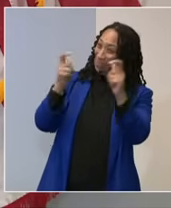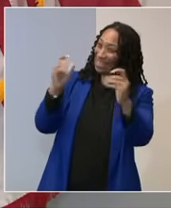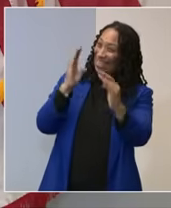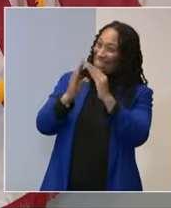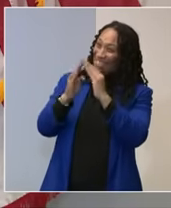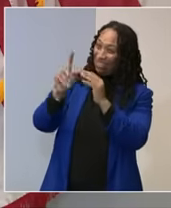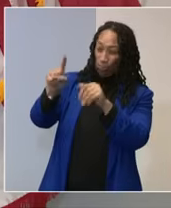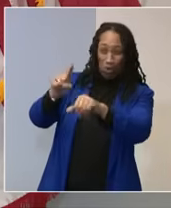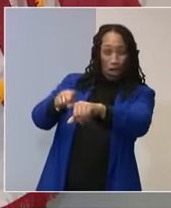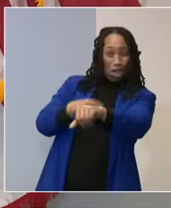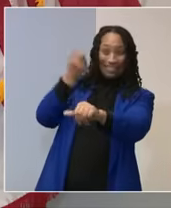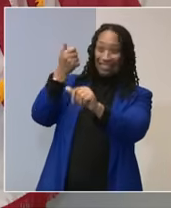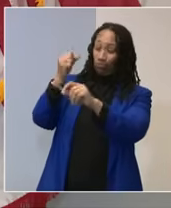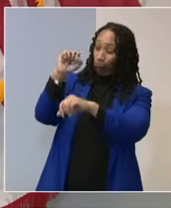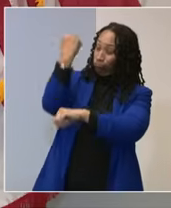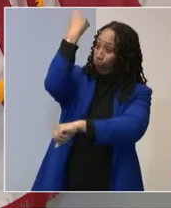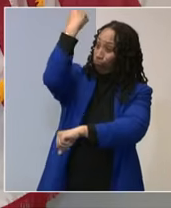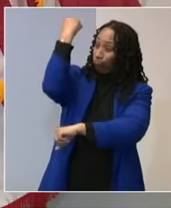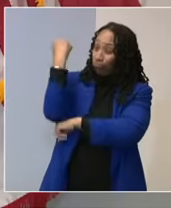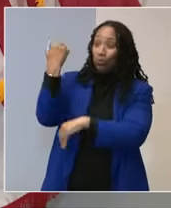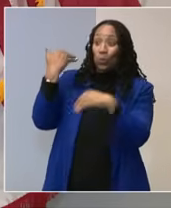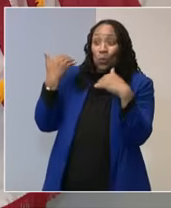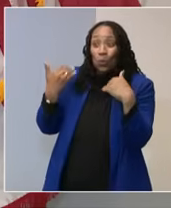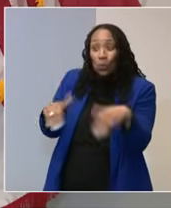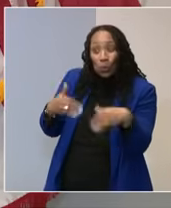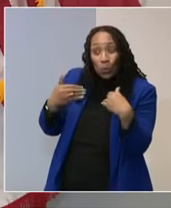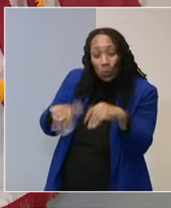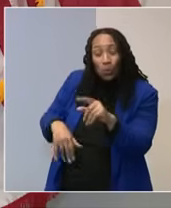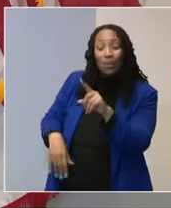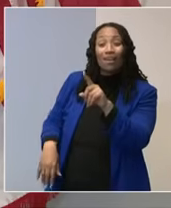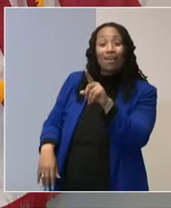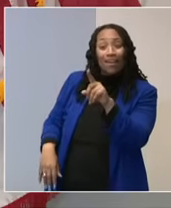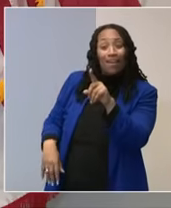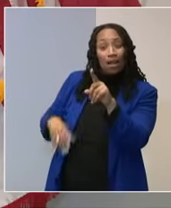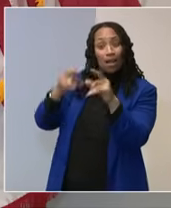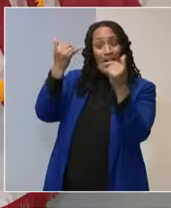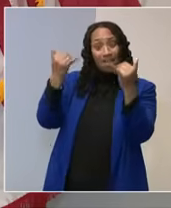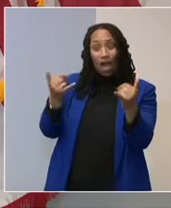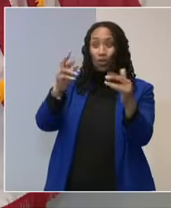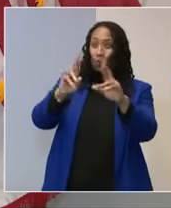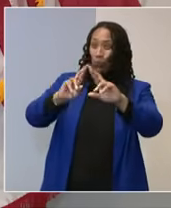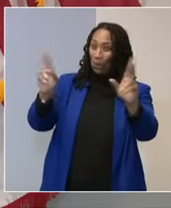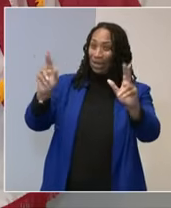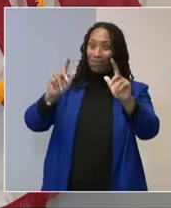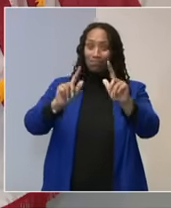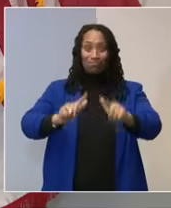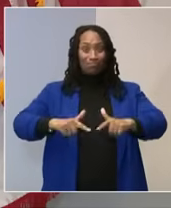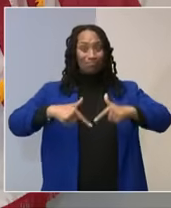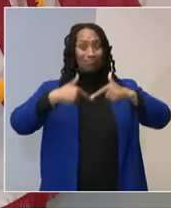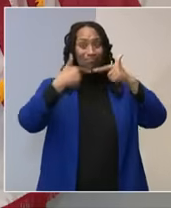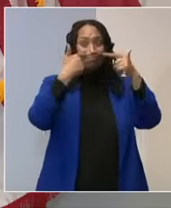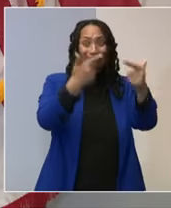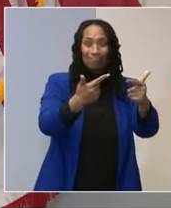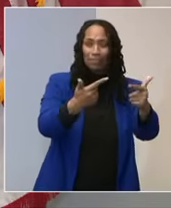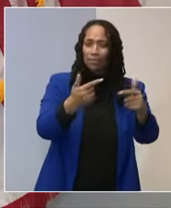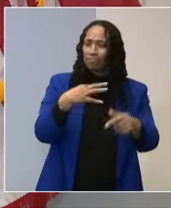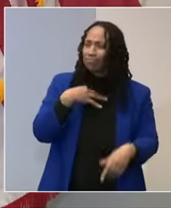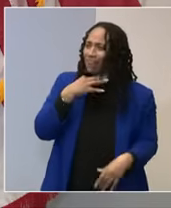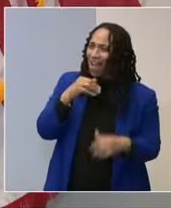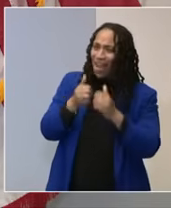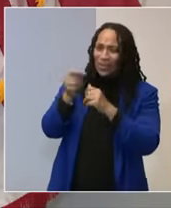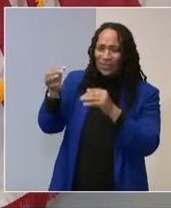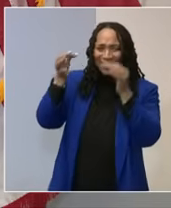us a little bit about that decision? Was it a singular moment? Was it cumulative? And Thanksgiving is tomorrow. What are you thankful for?